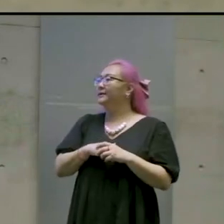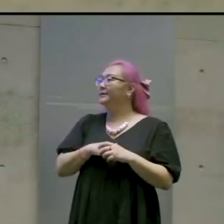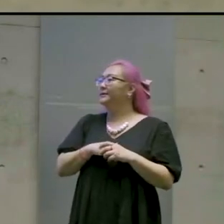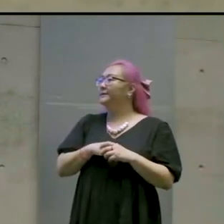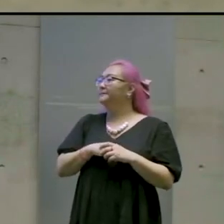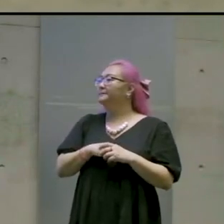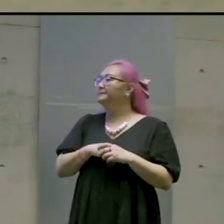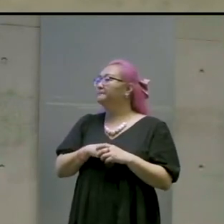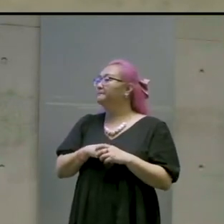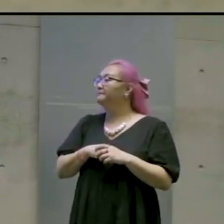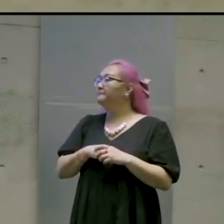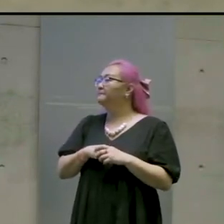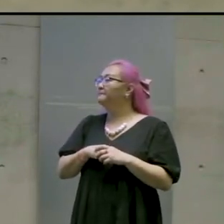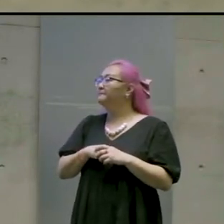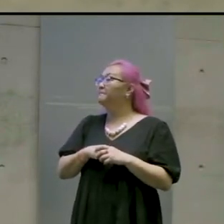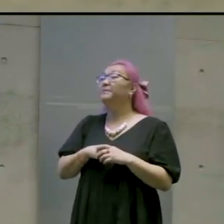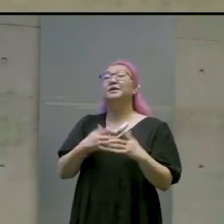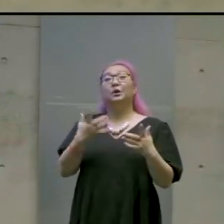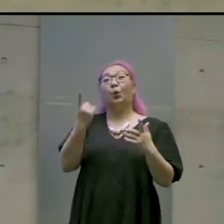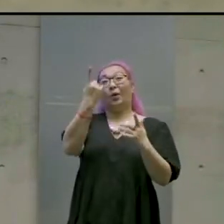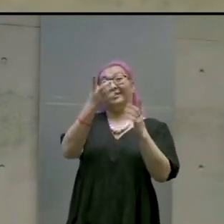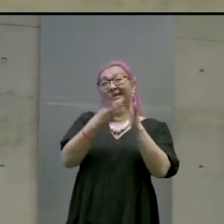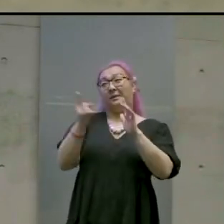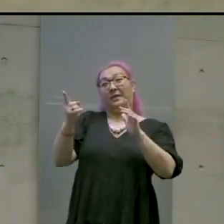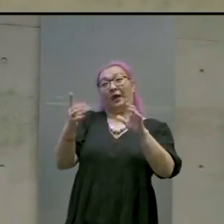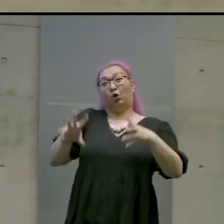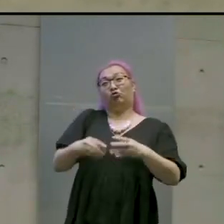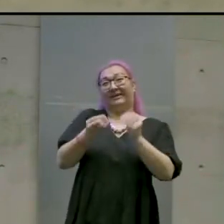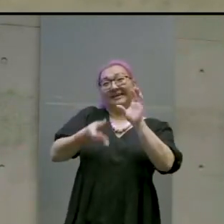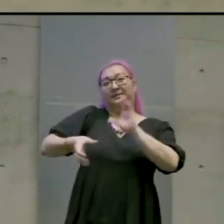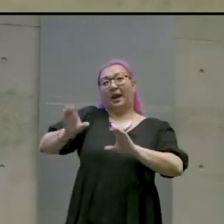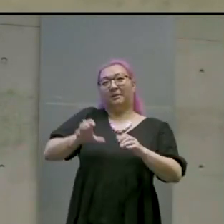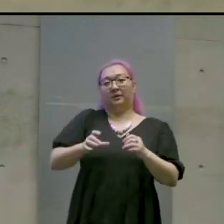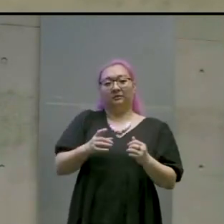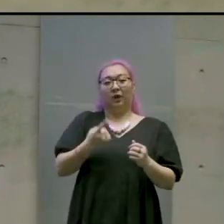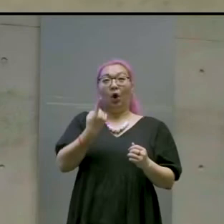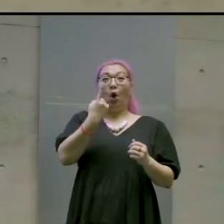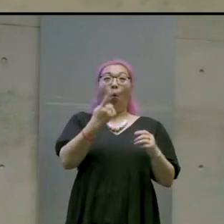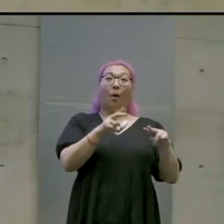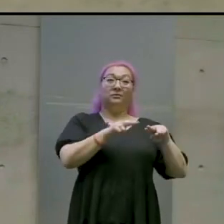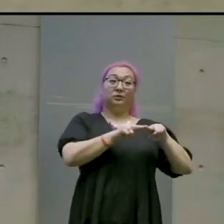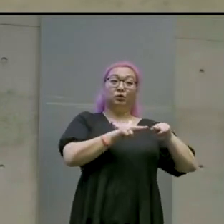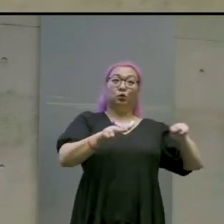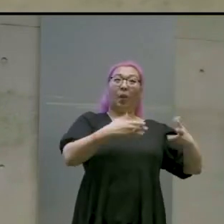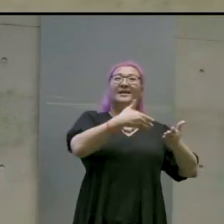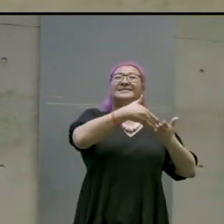had, I think, 3 flavors. The other stall, 12. Which one do you think sold more?